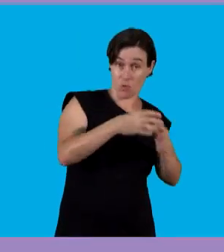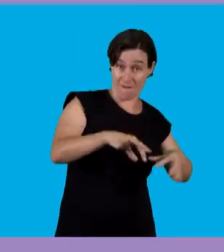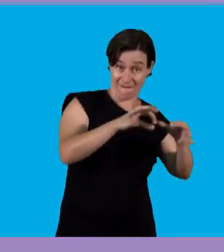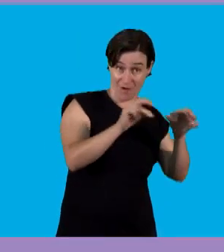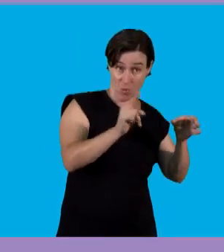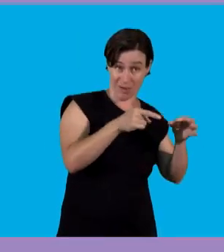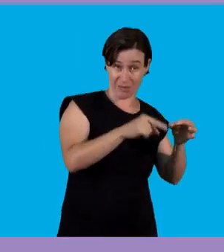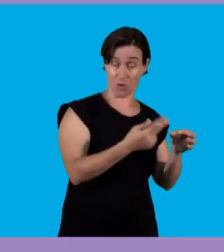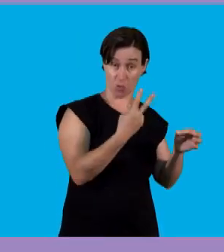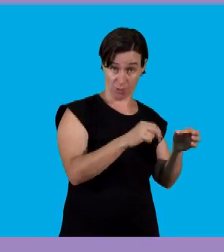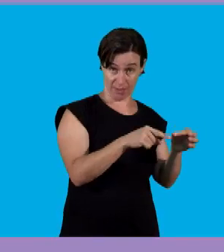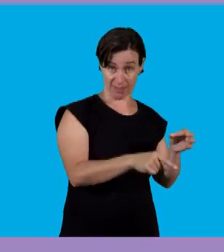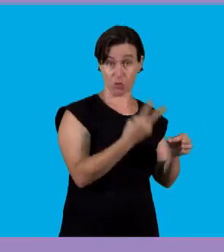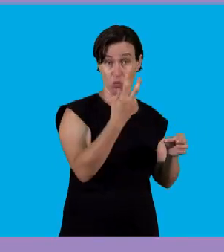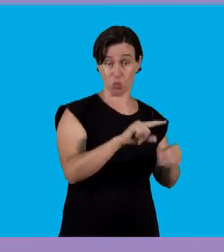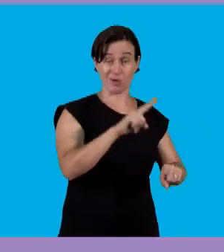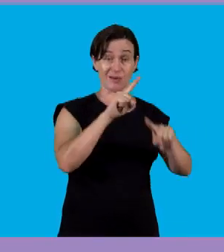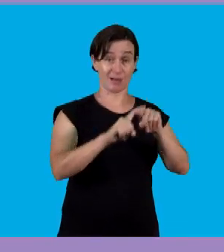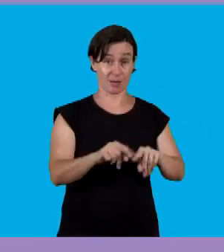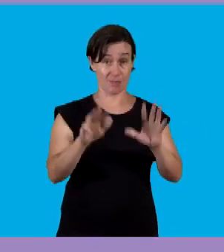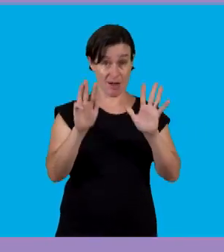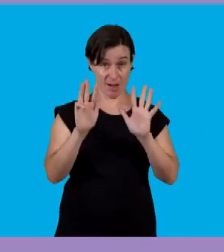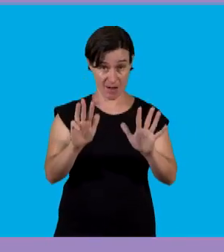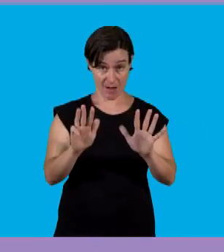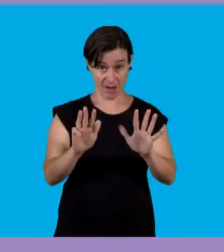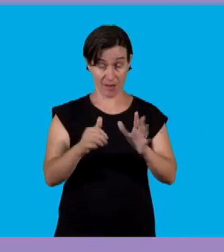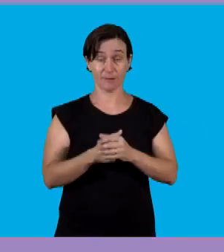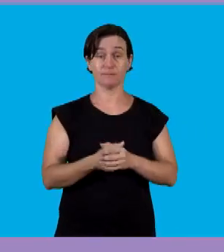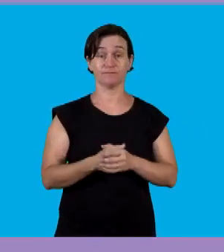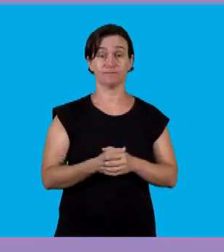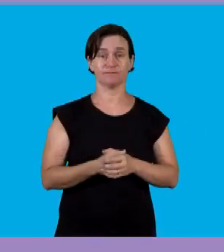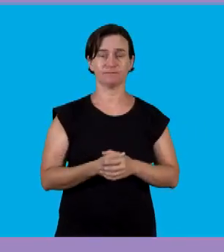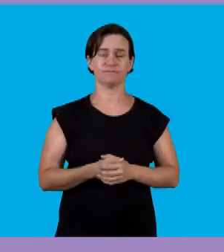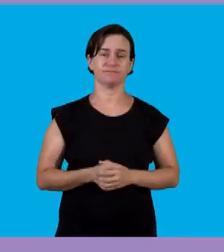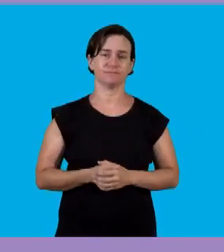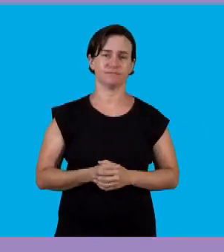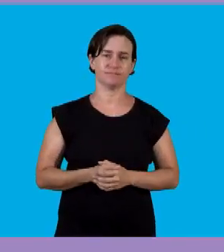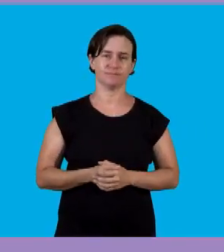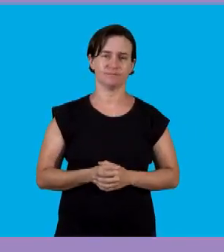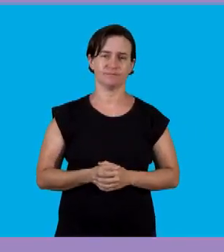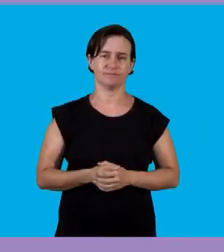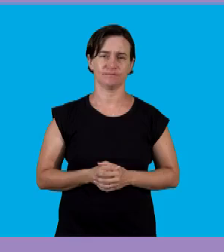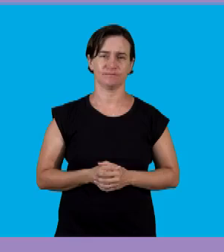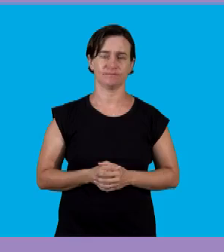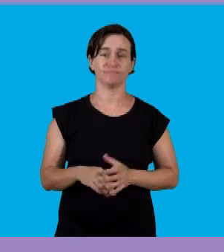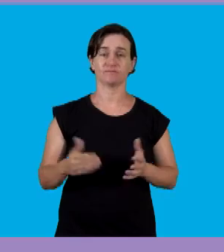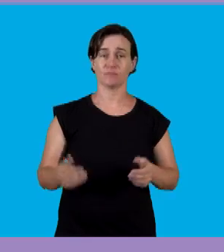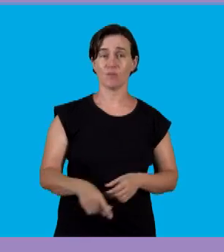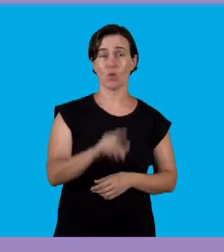20. We are going to multiply that 20 by 9, and that is going to give us